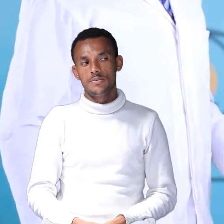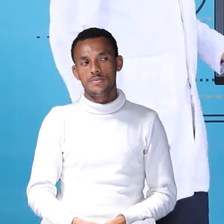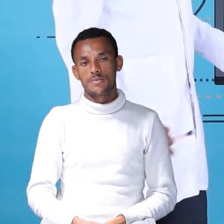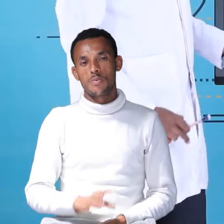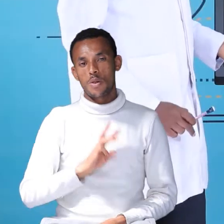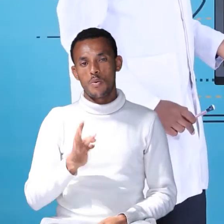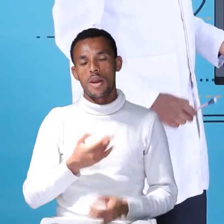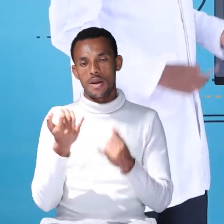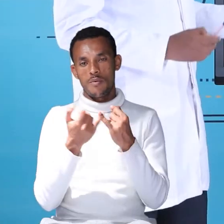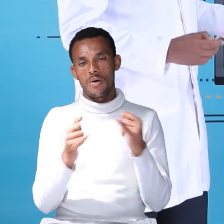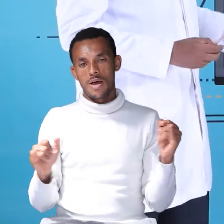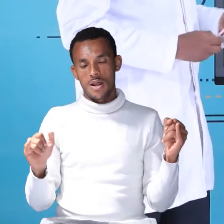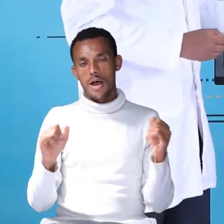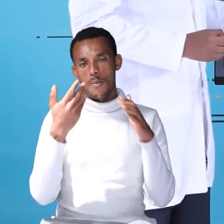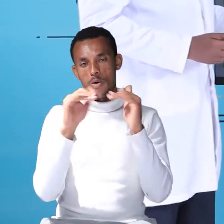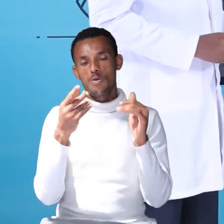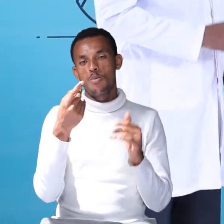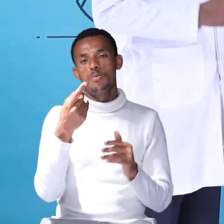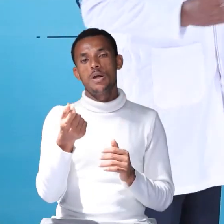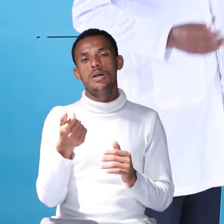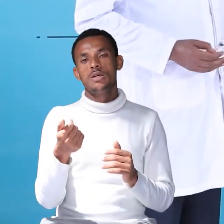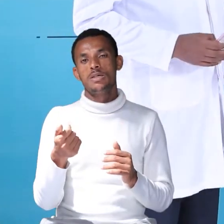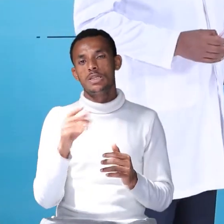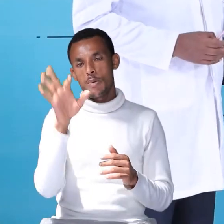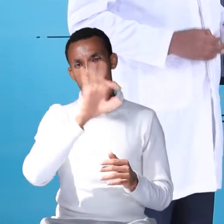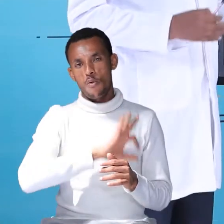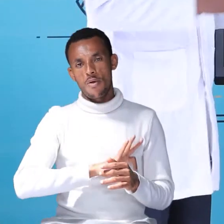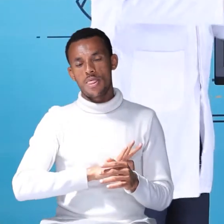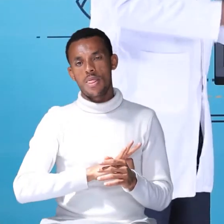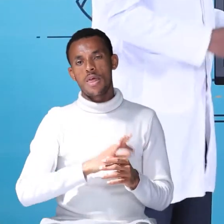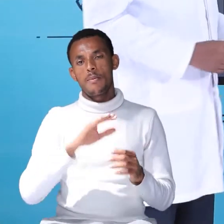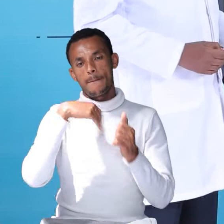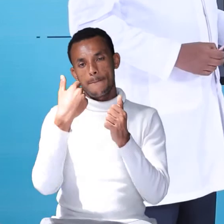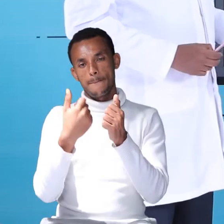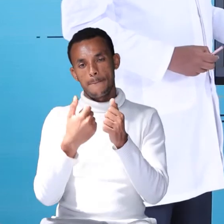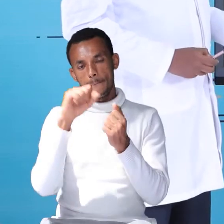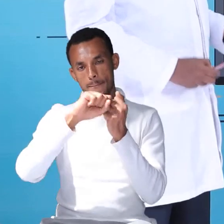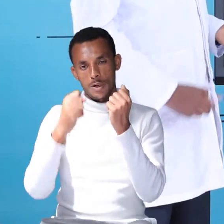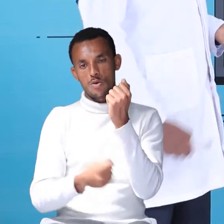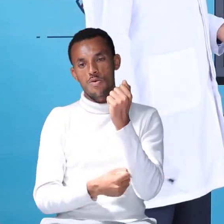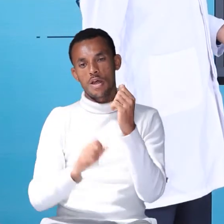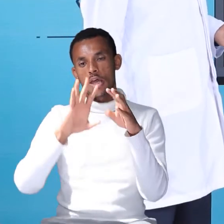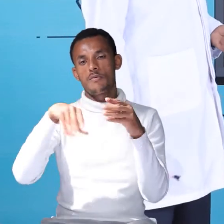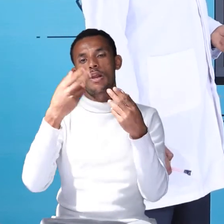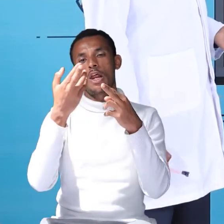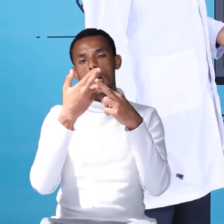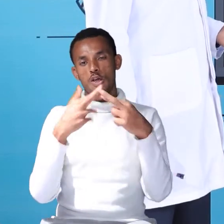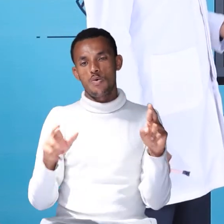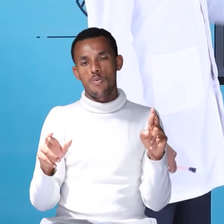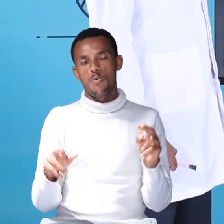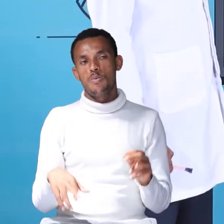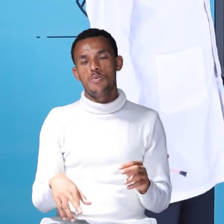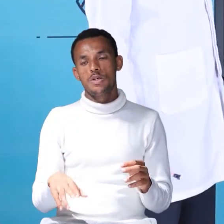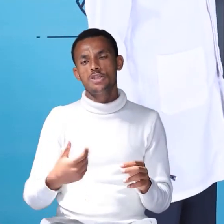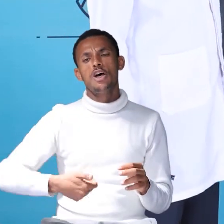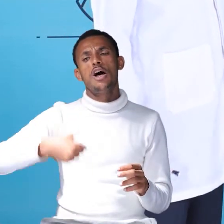So we can divide a certain amount of birr, their profit, in the according to a given ratio it will be.